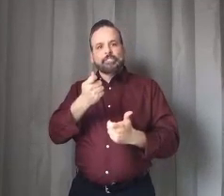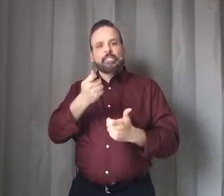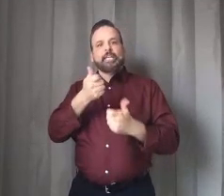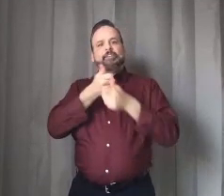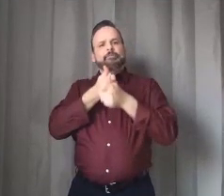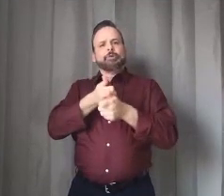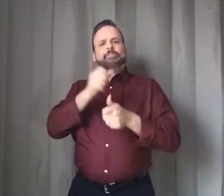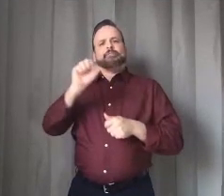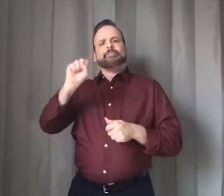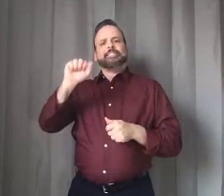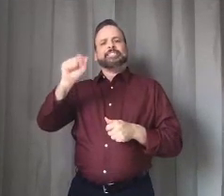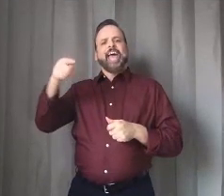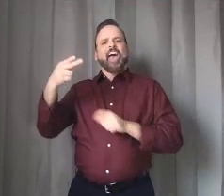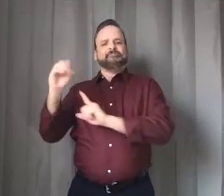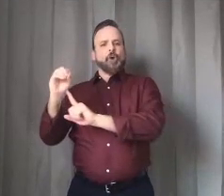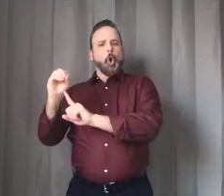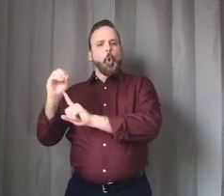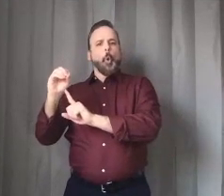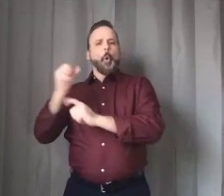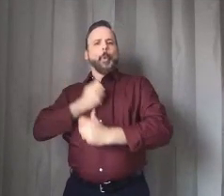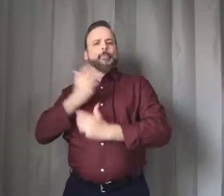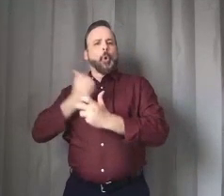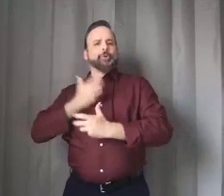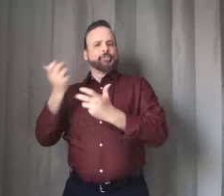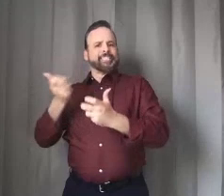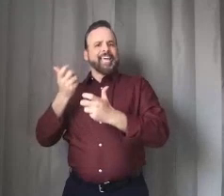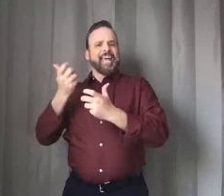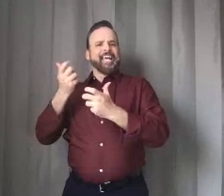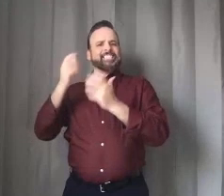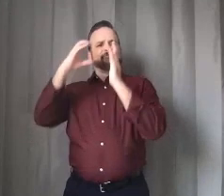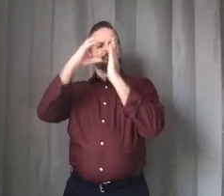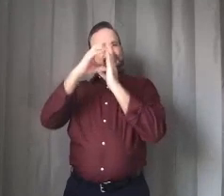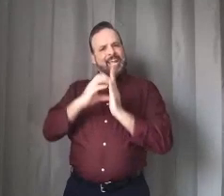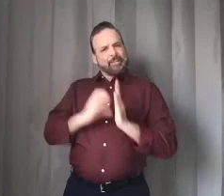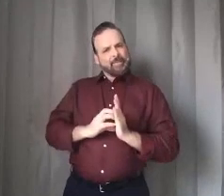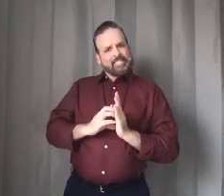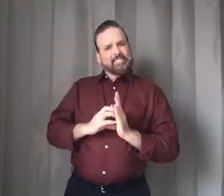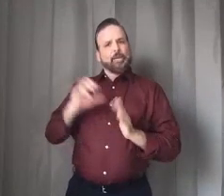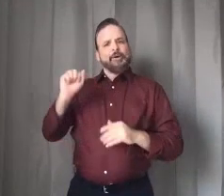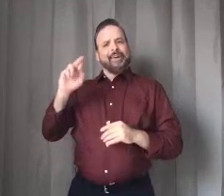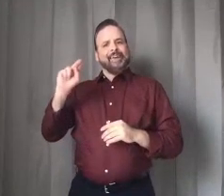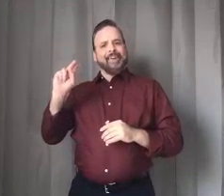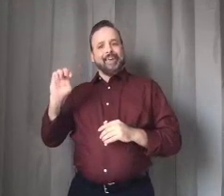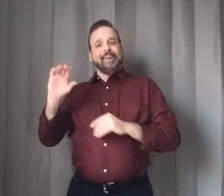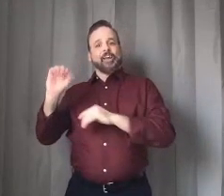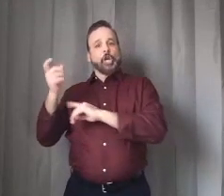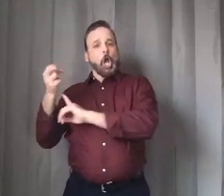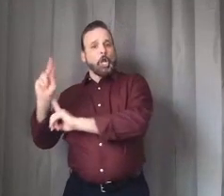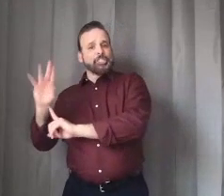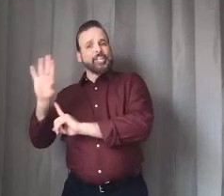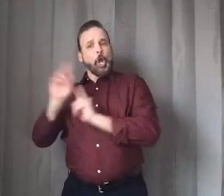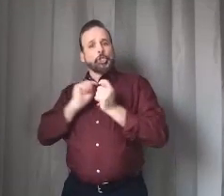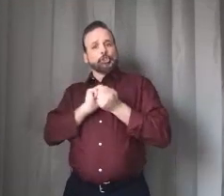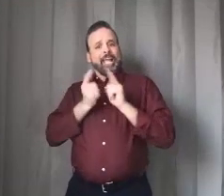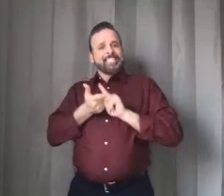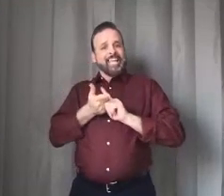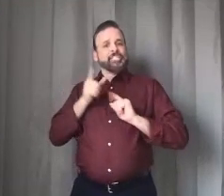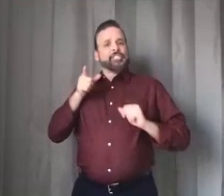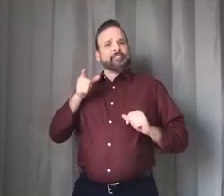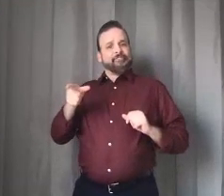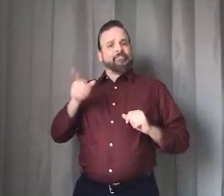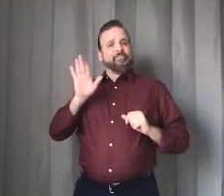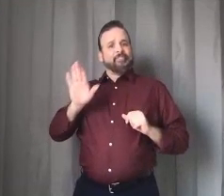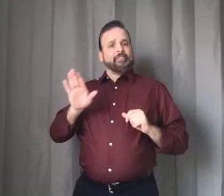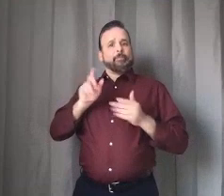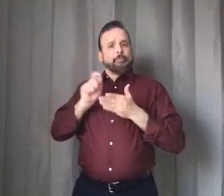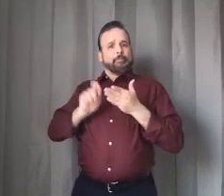poetry is a fragment. And so Anne Carson's translation of the fragmentation is really fabulous and interesting to look at. I